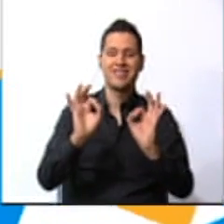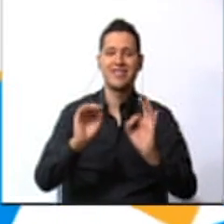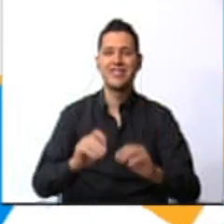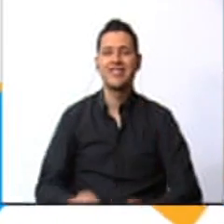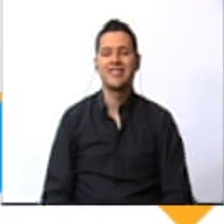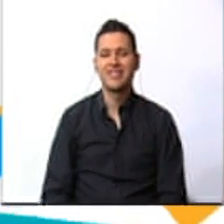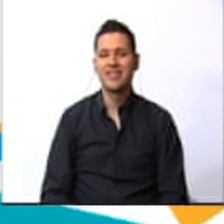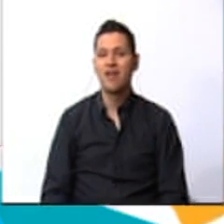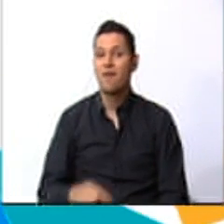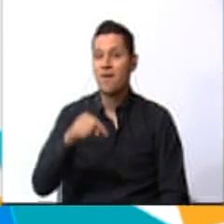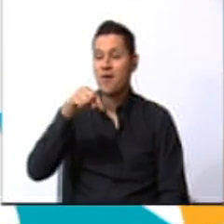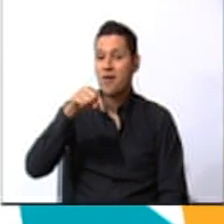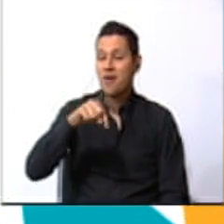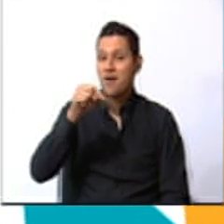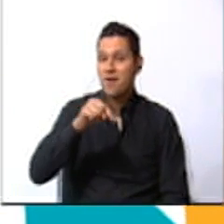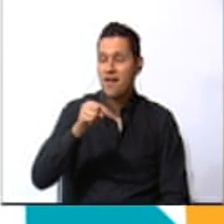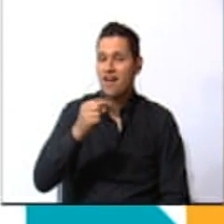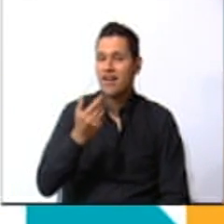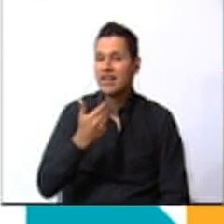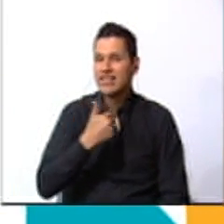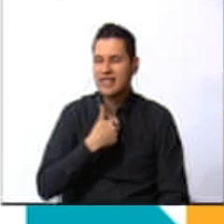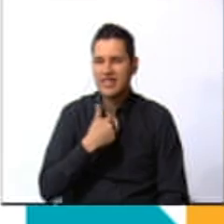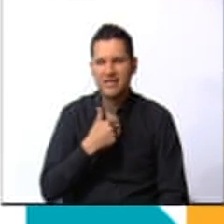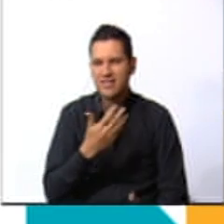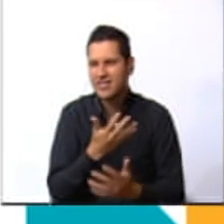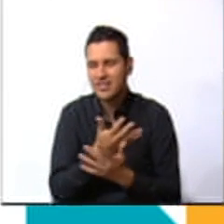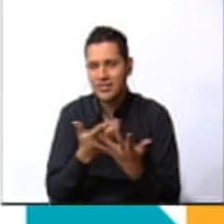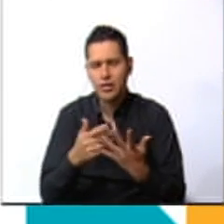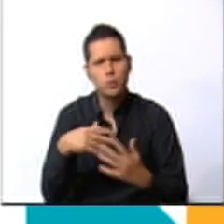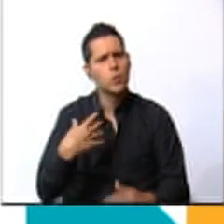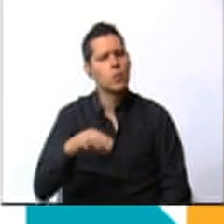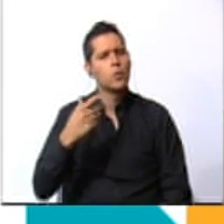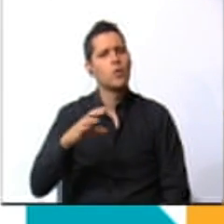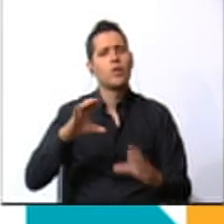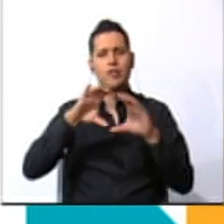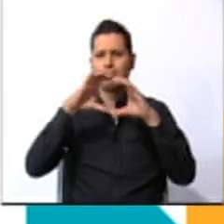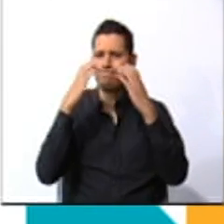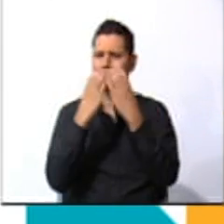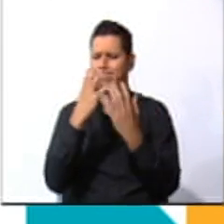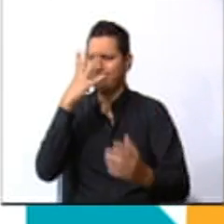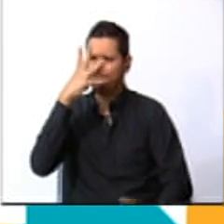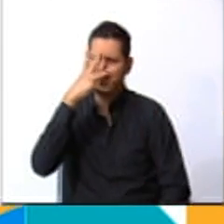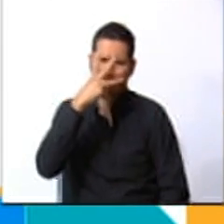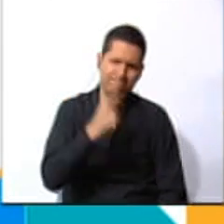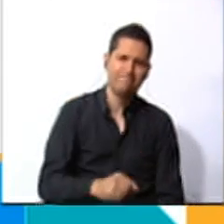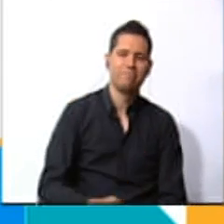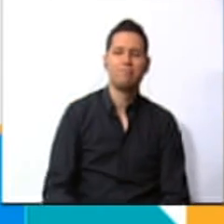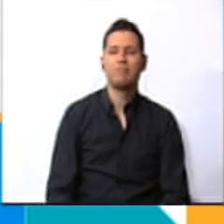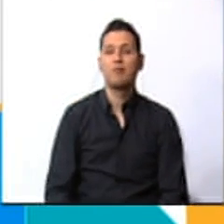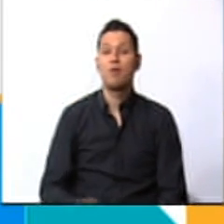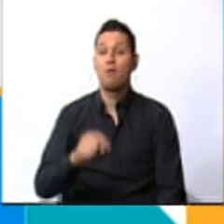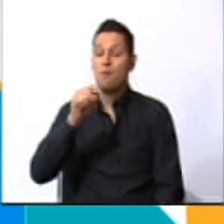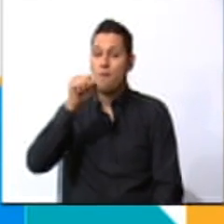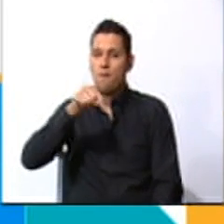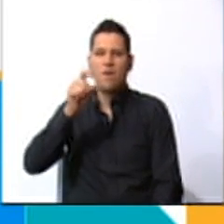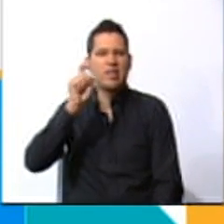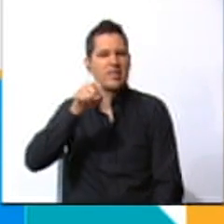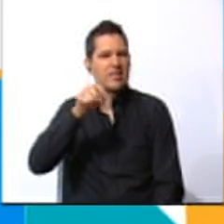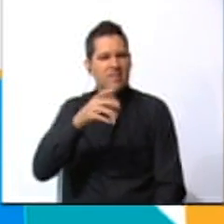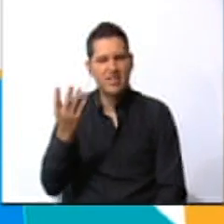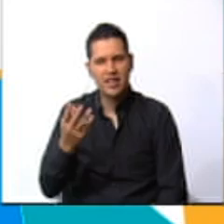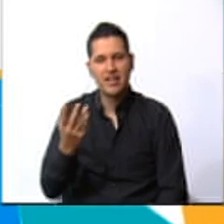Well, today we have a great class. We are going to need a